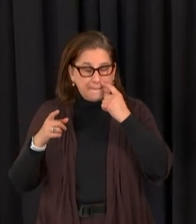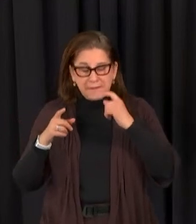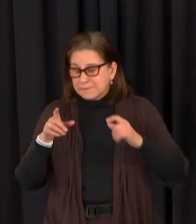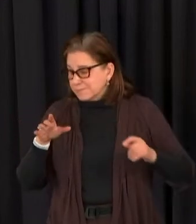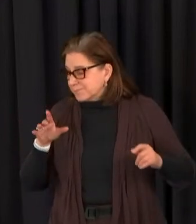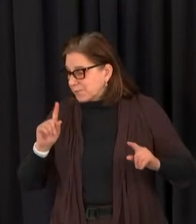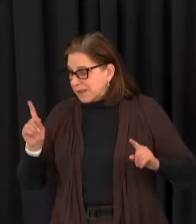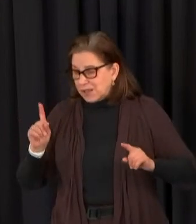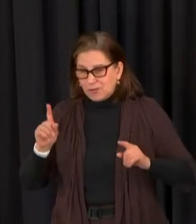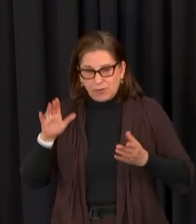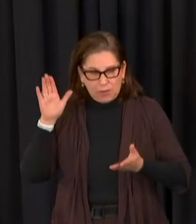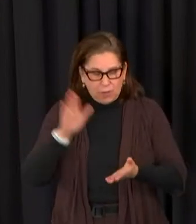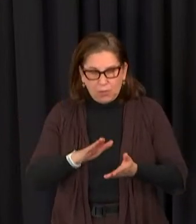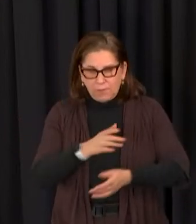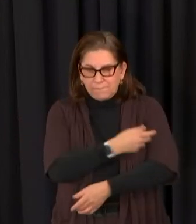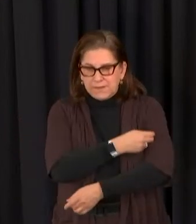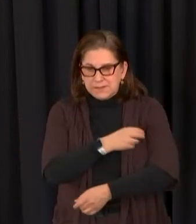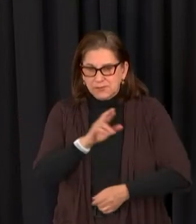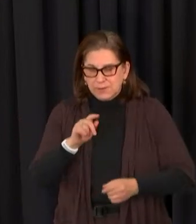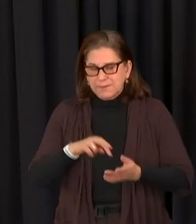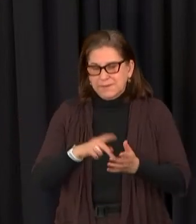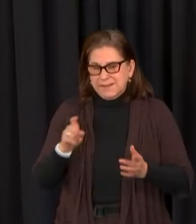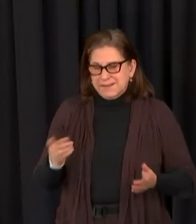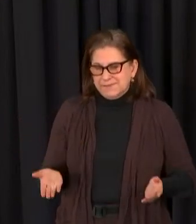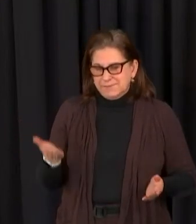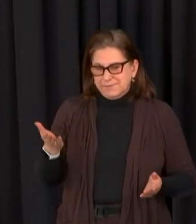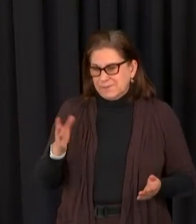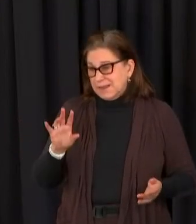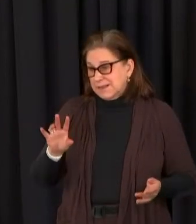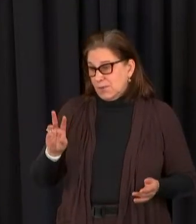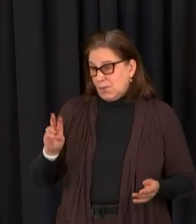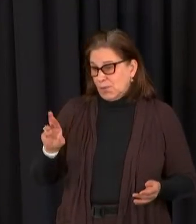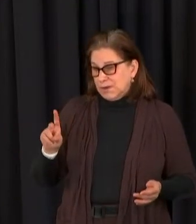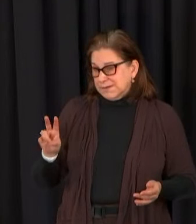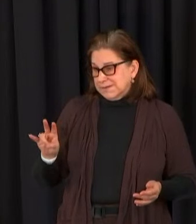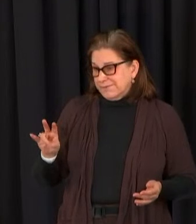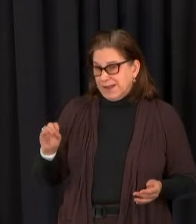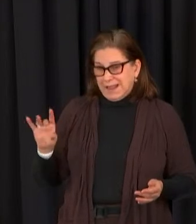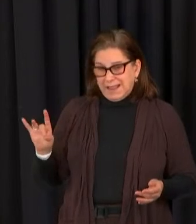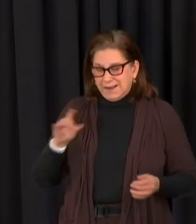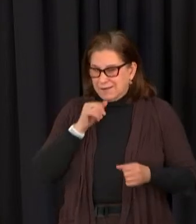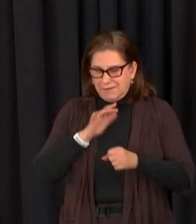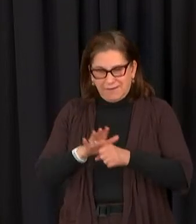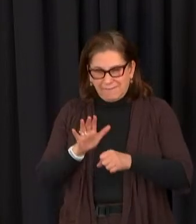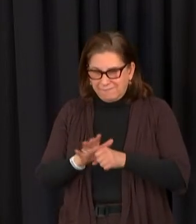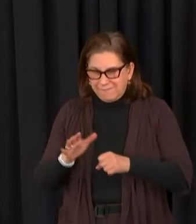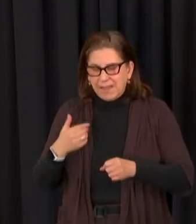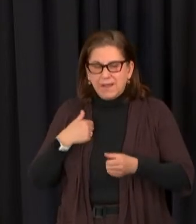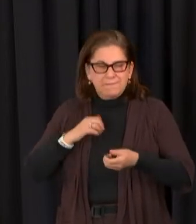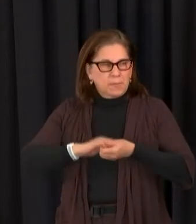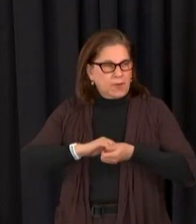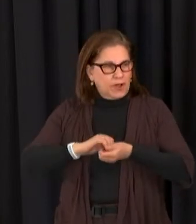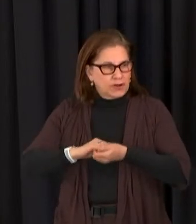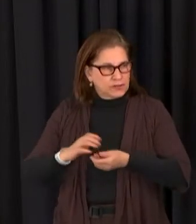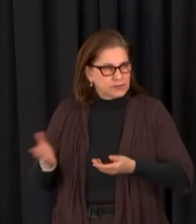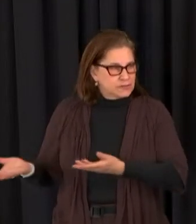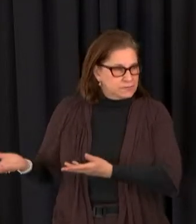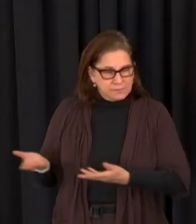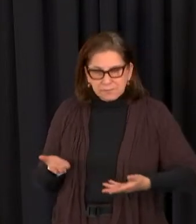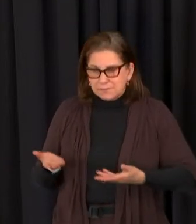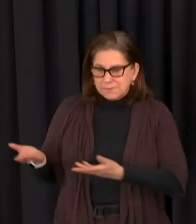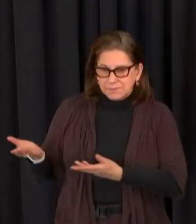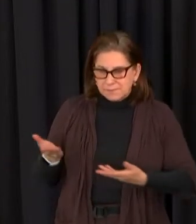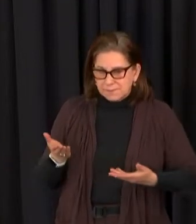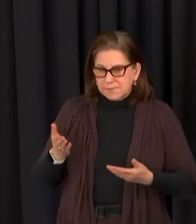know, in terms of doing the partnership with Sibley and the Housing Authority. 55% of those were done